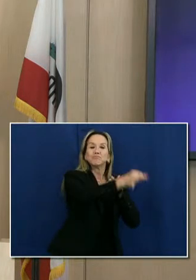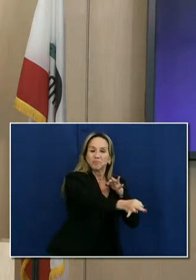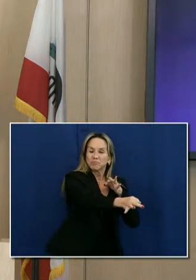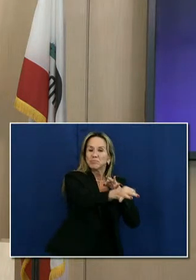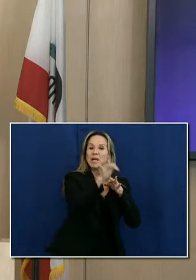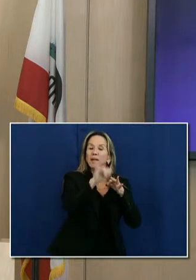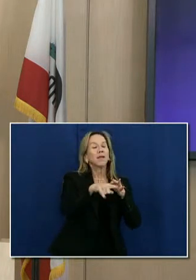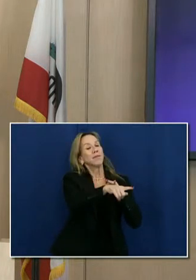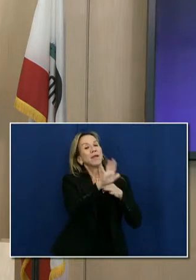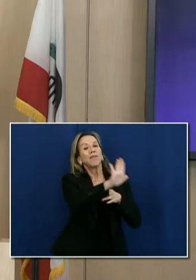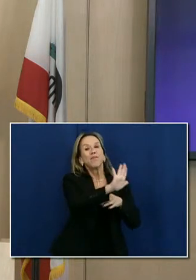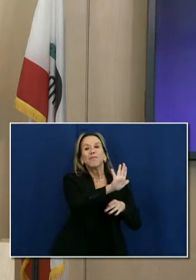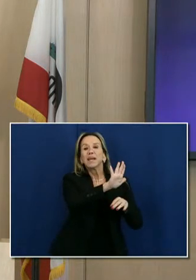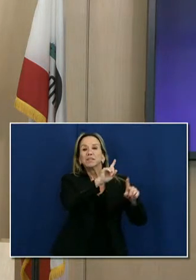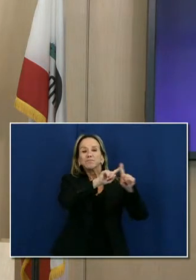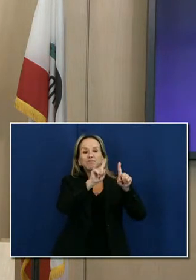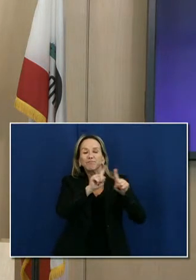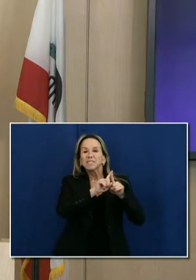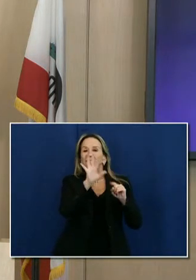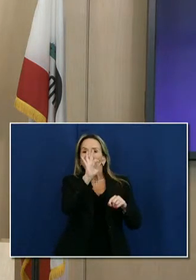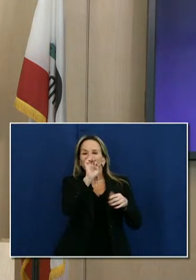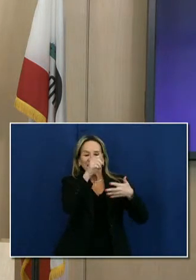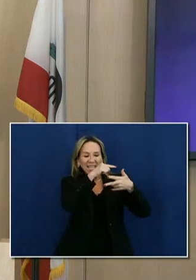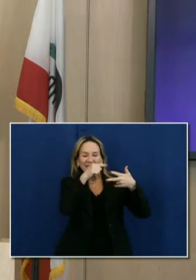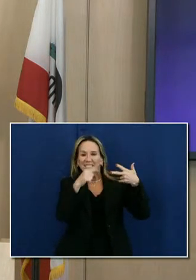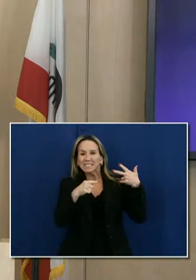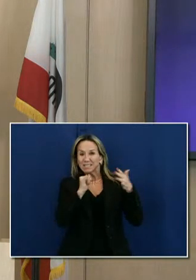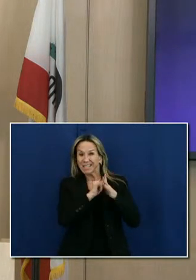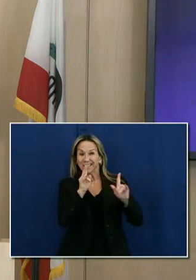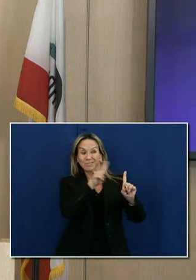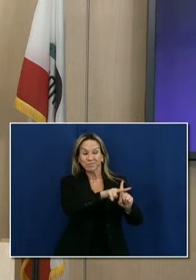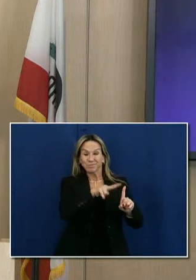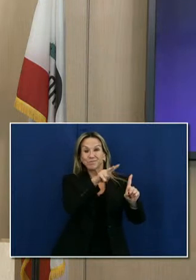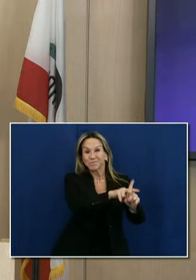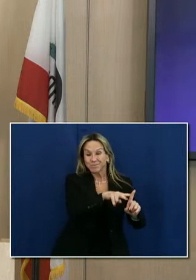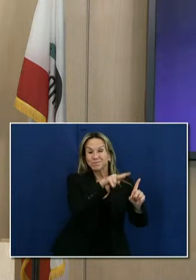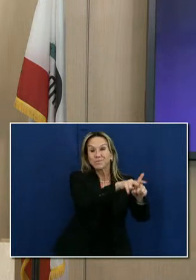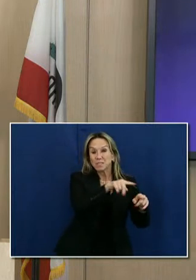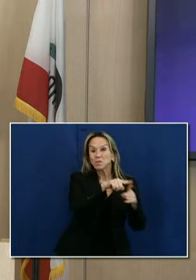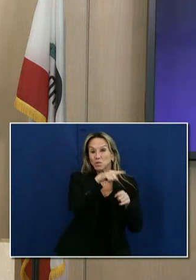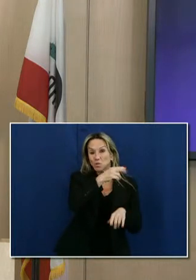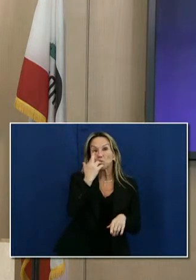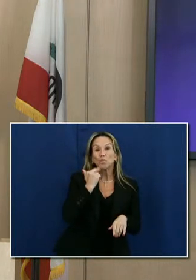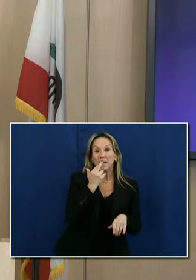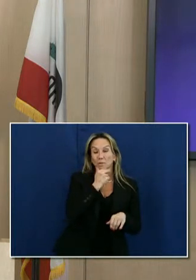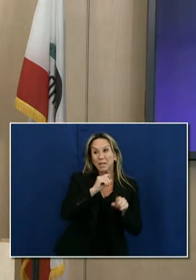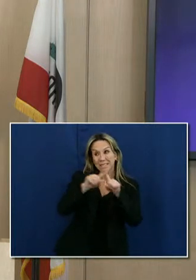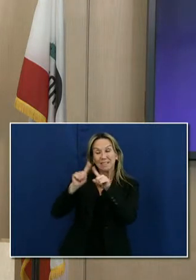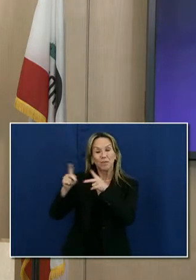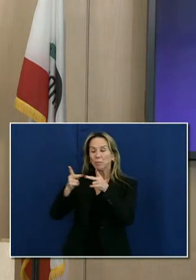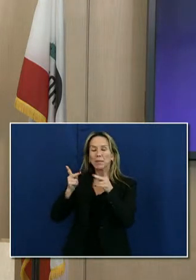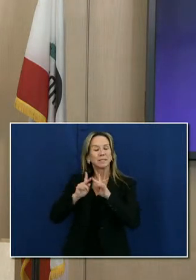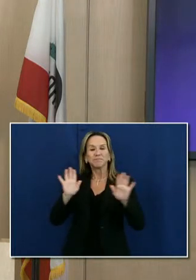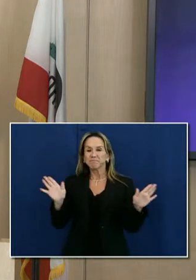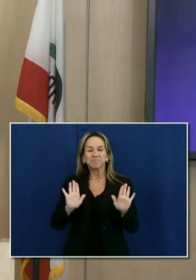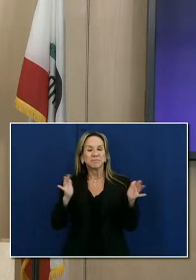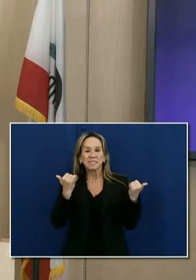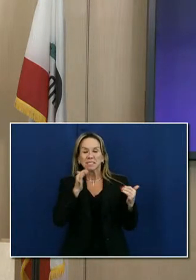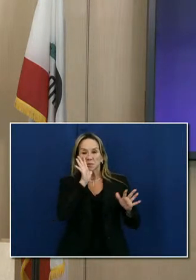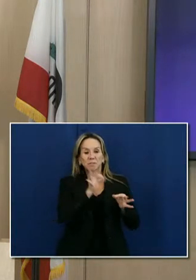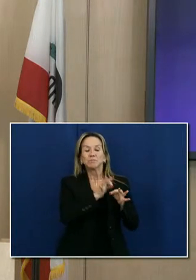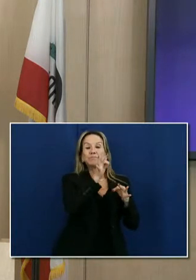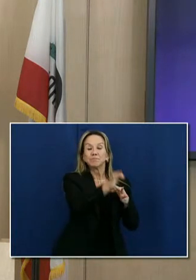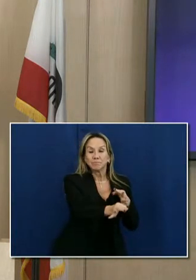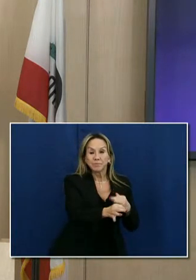health permit fees, plan check fees, and late fees for restaurants and food facilities. The action